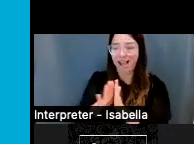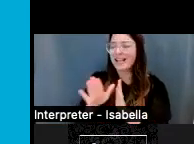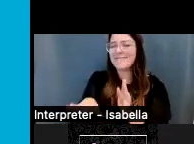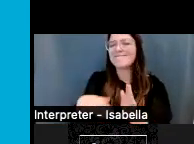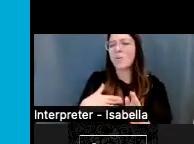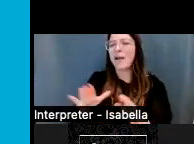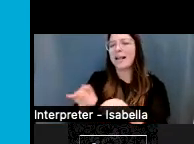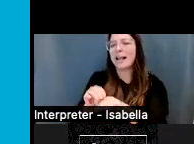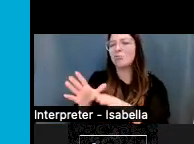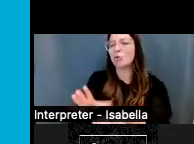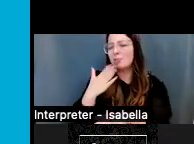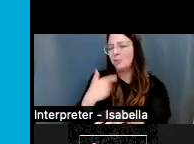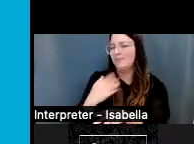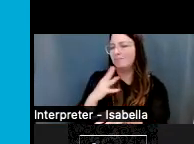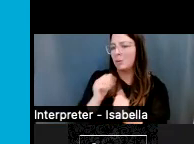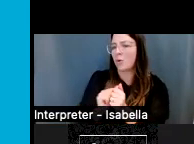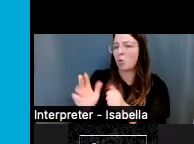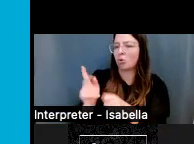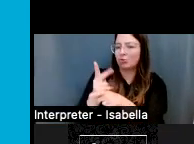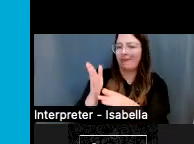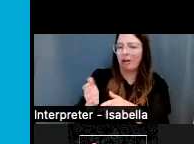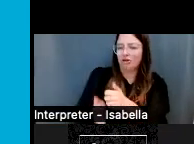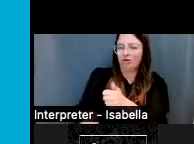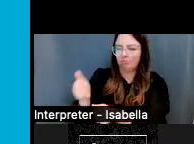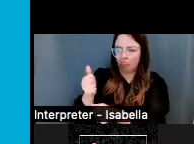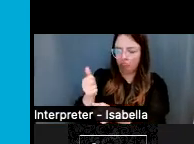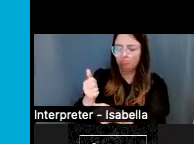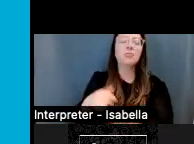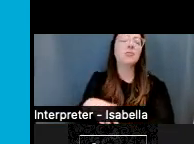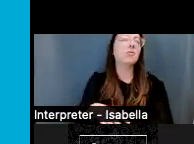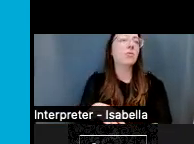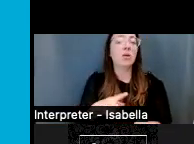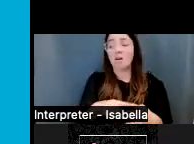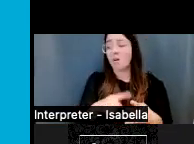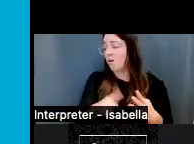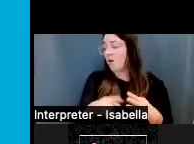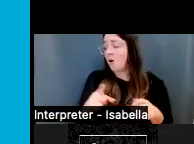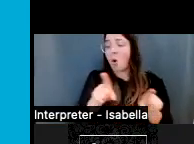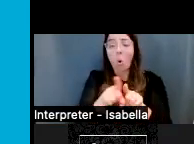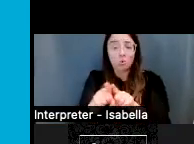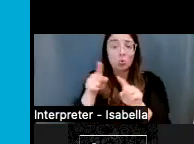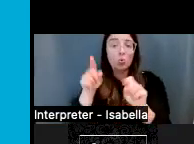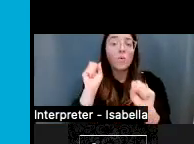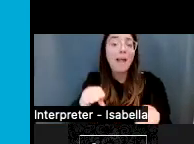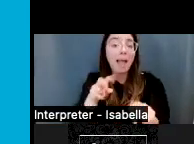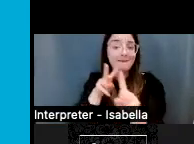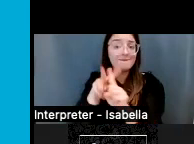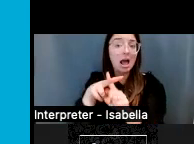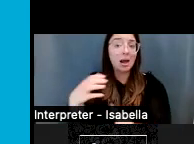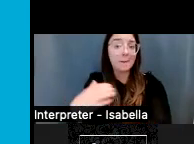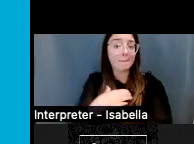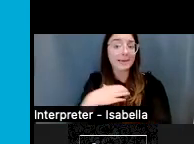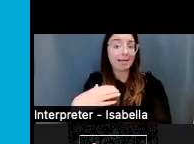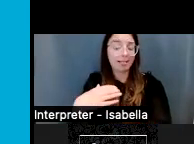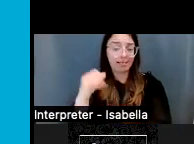supervisor. And you also have the option to file an appeal to challenge a decision made by